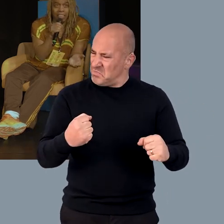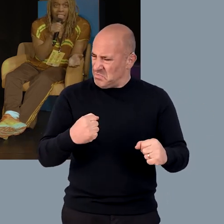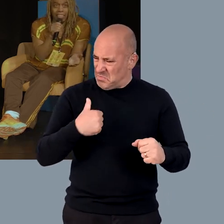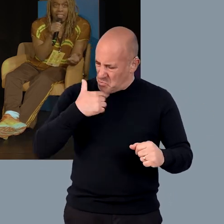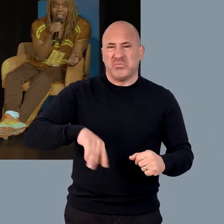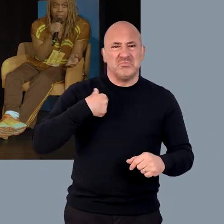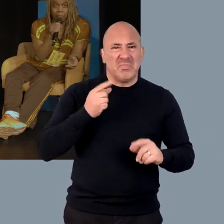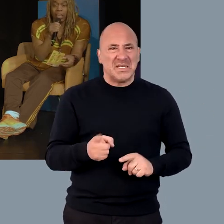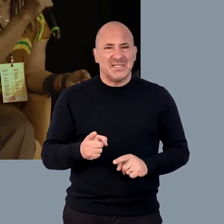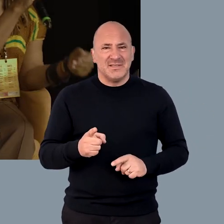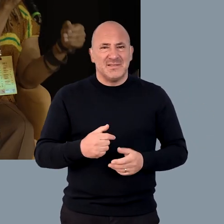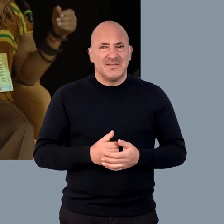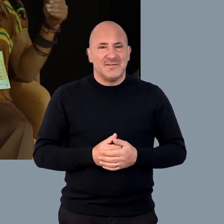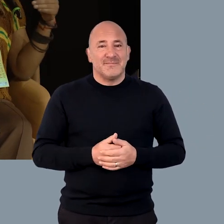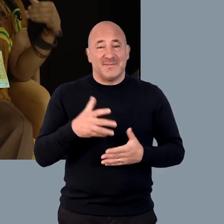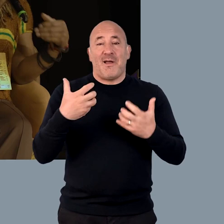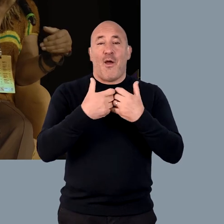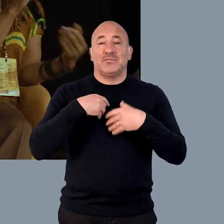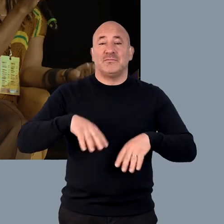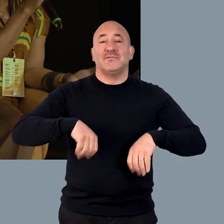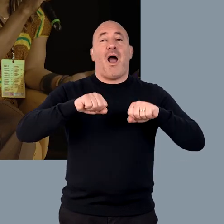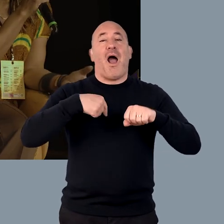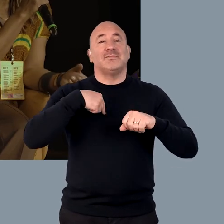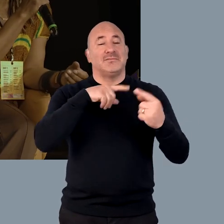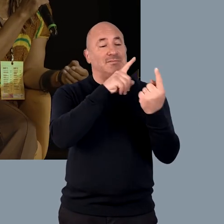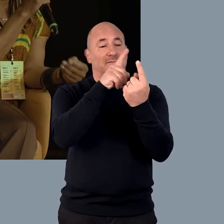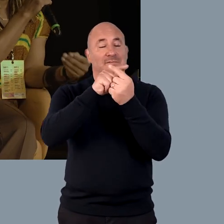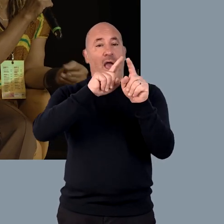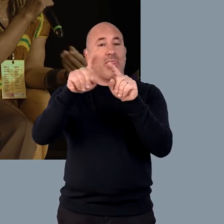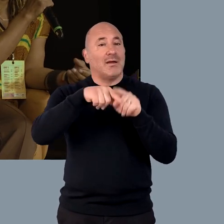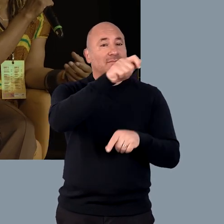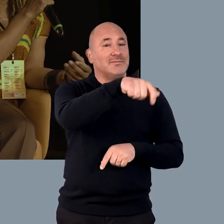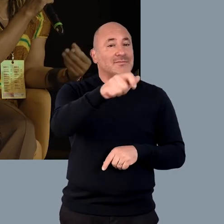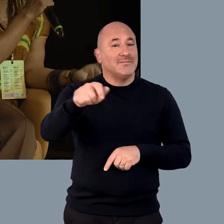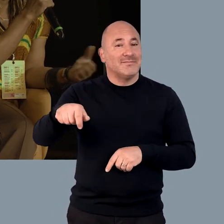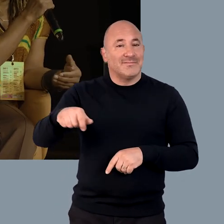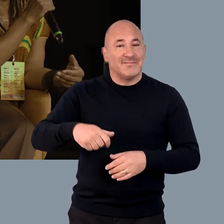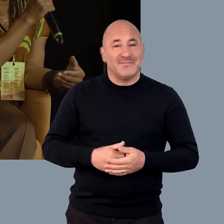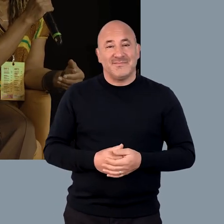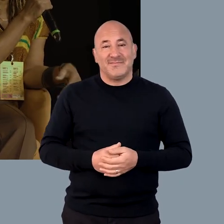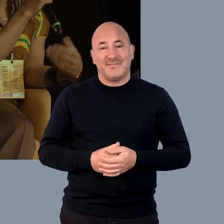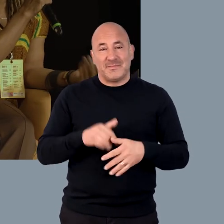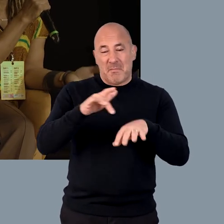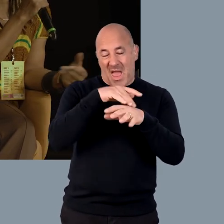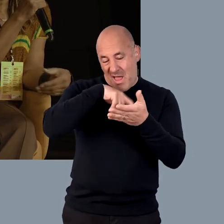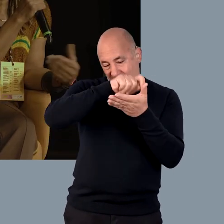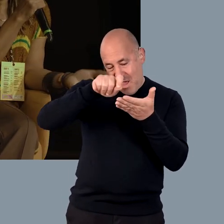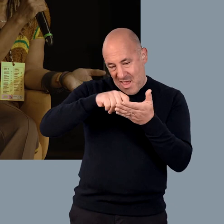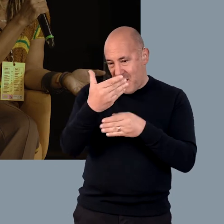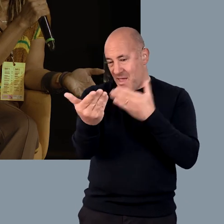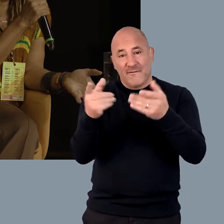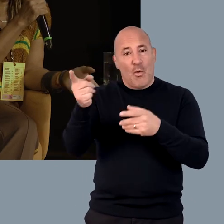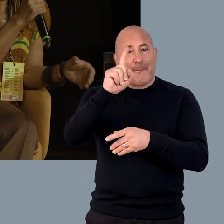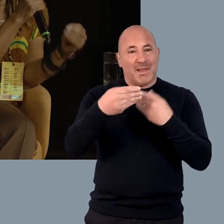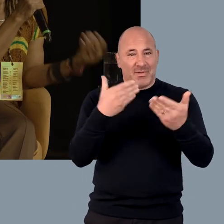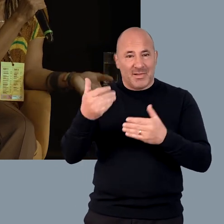going on, I was getting this done. And so, um, that was how I started to work with other creatives. I would write plays for